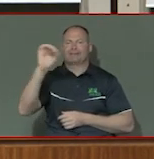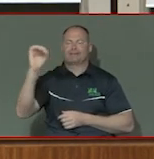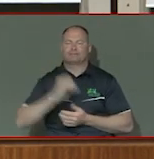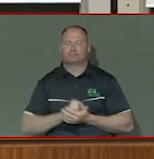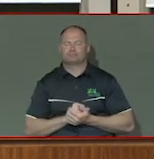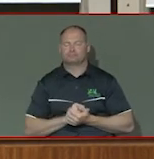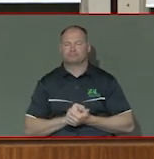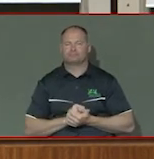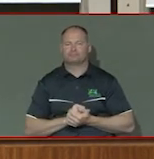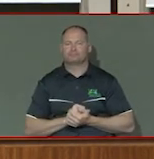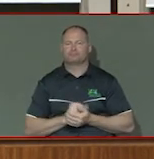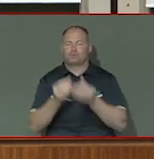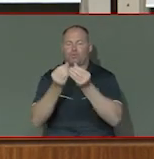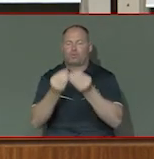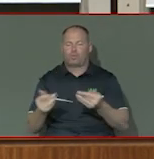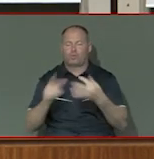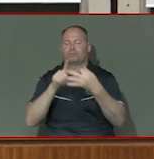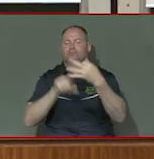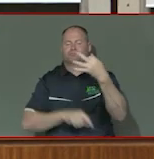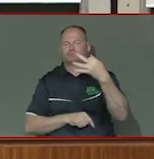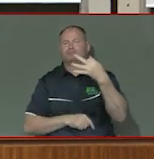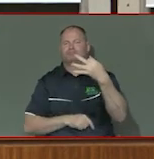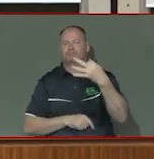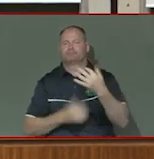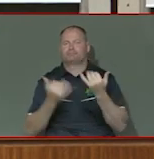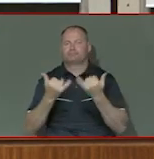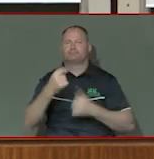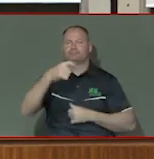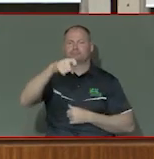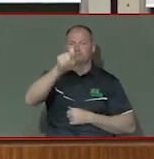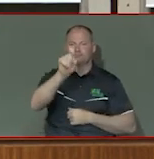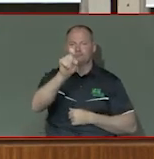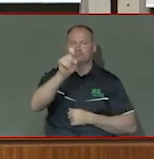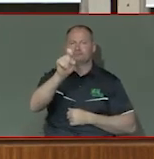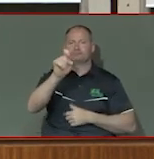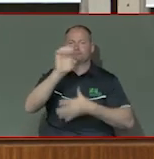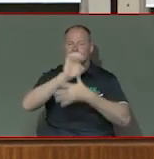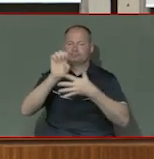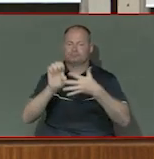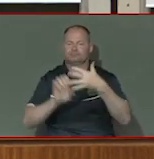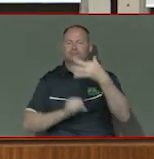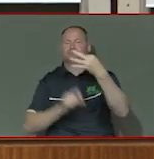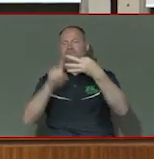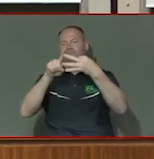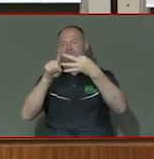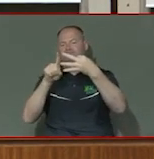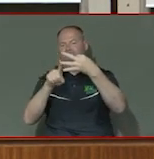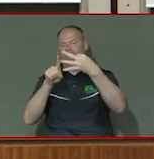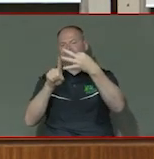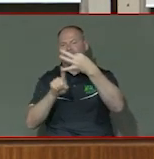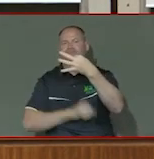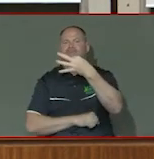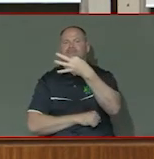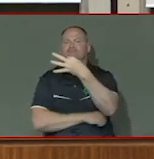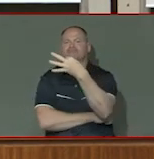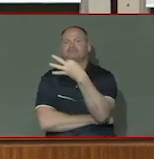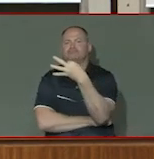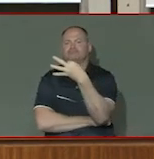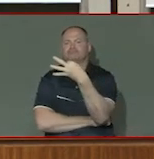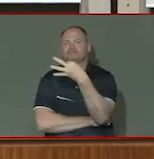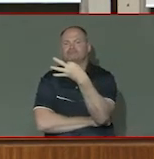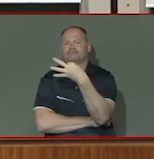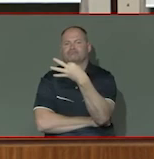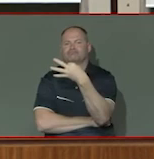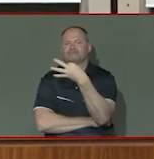we can say x is an element of 0 degrees, 180 degrees, and